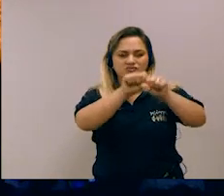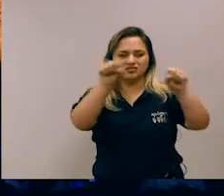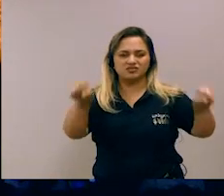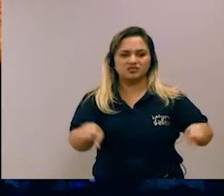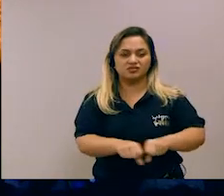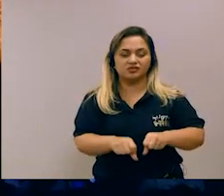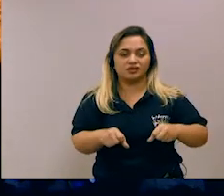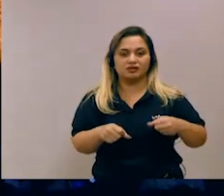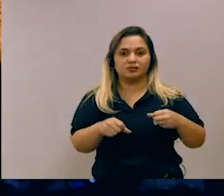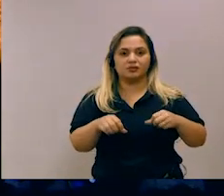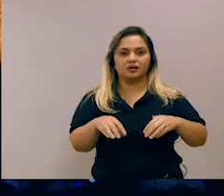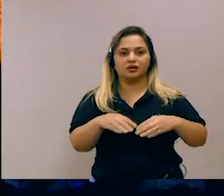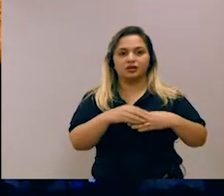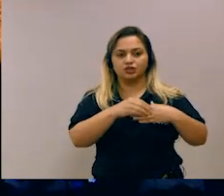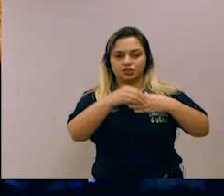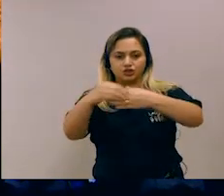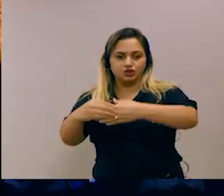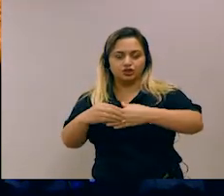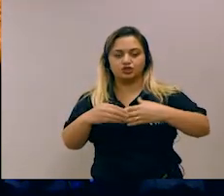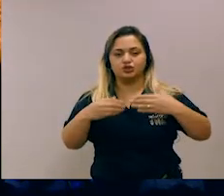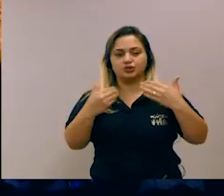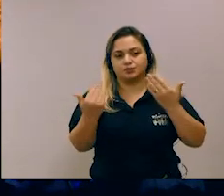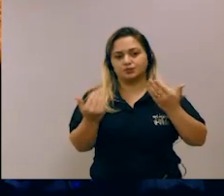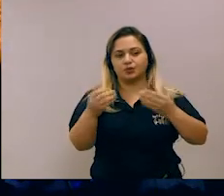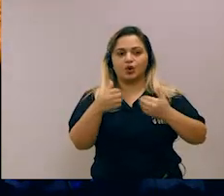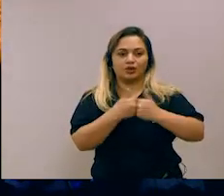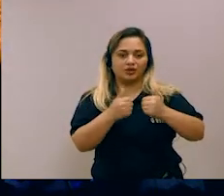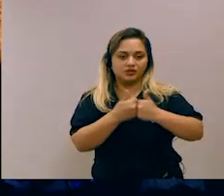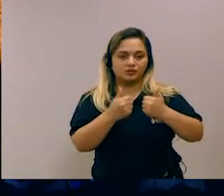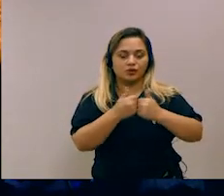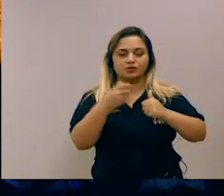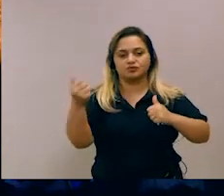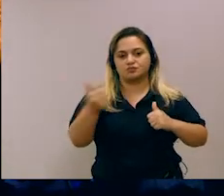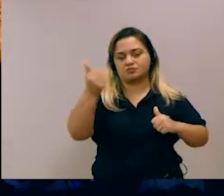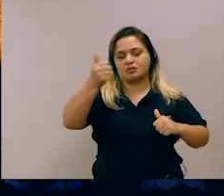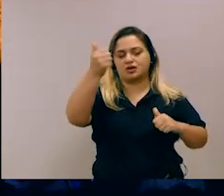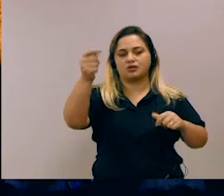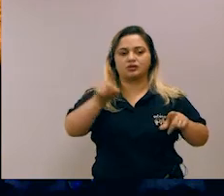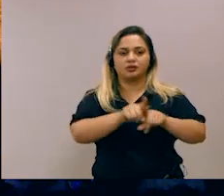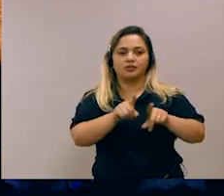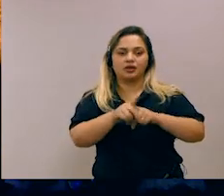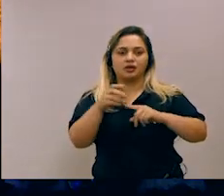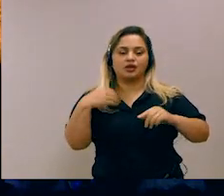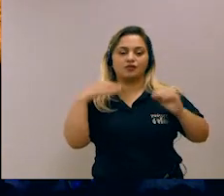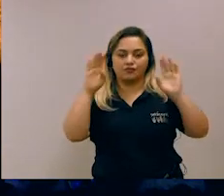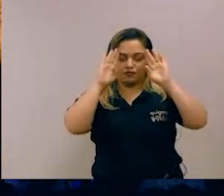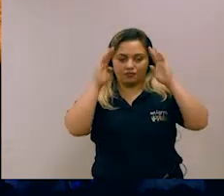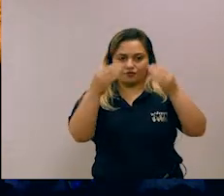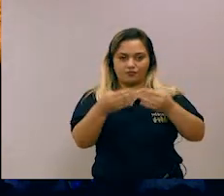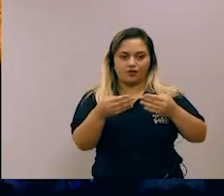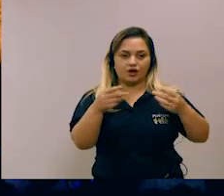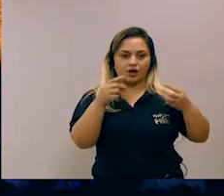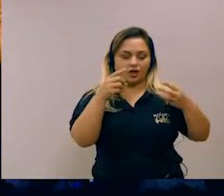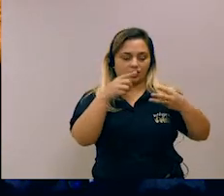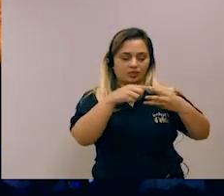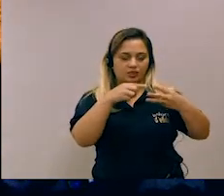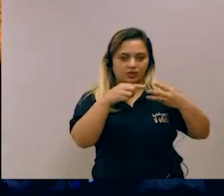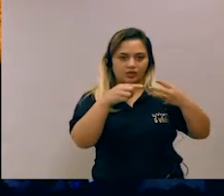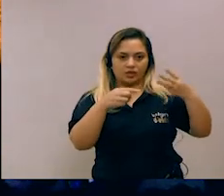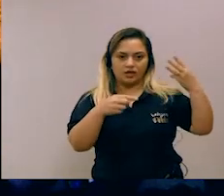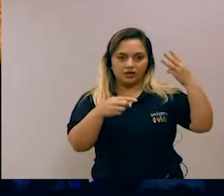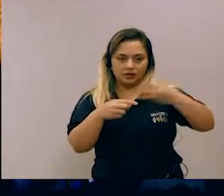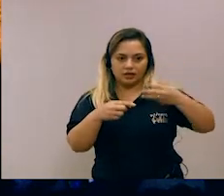In the next project, I will focus on steps 3, 4, and 5, and I will try to show you how it's important to run